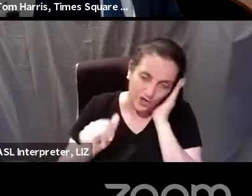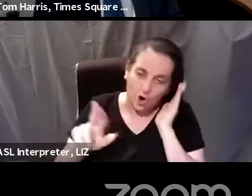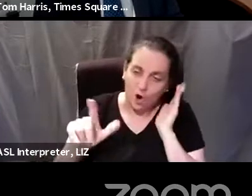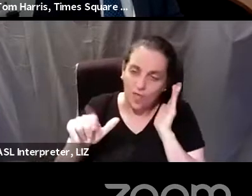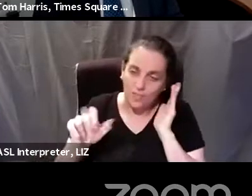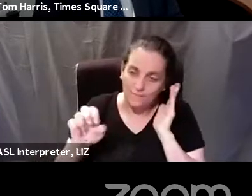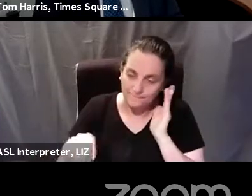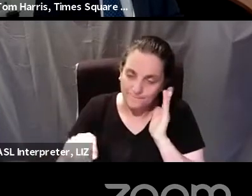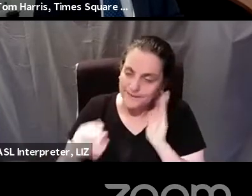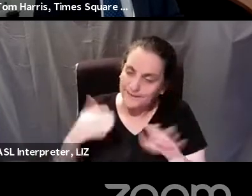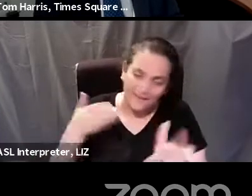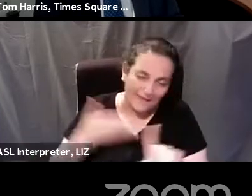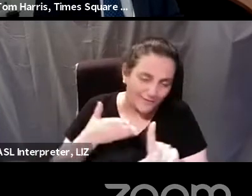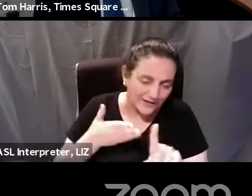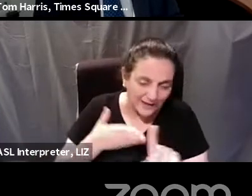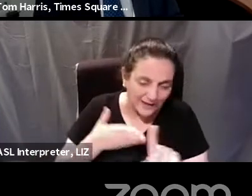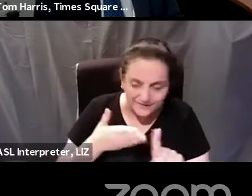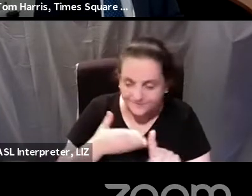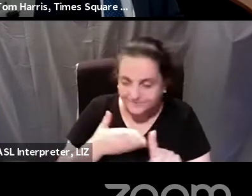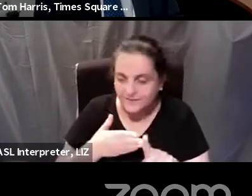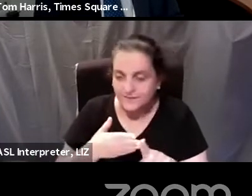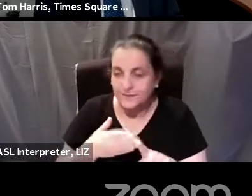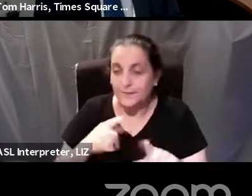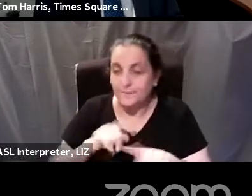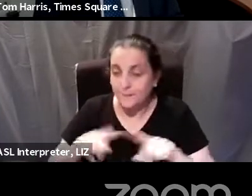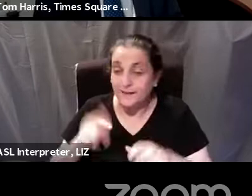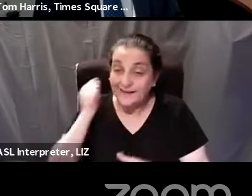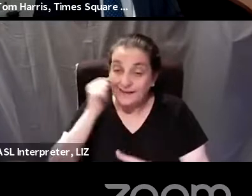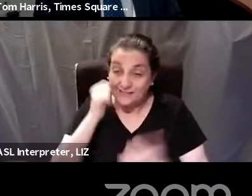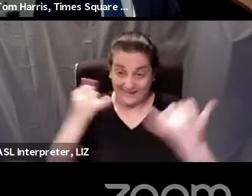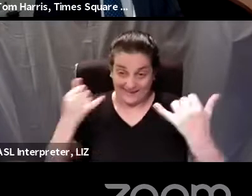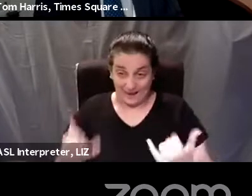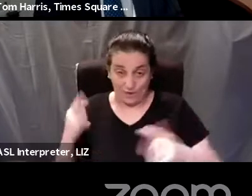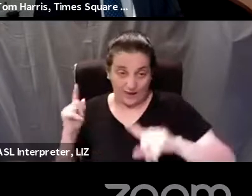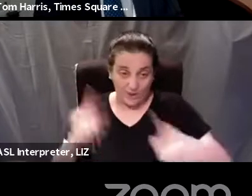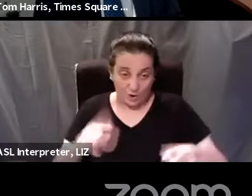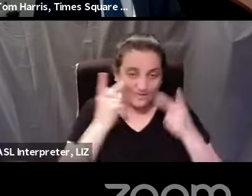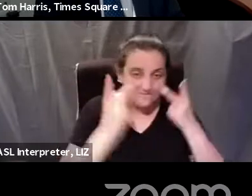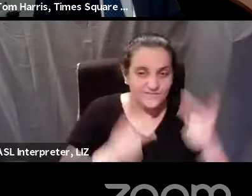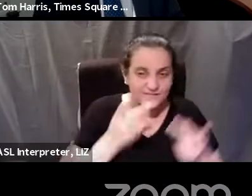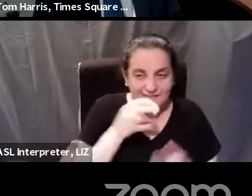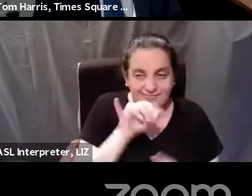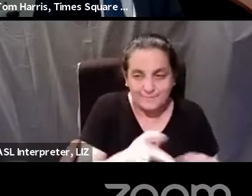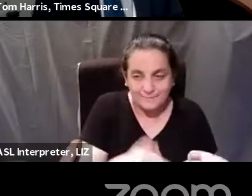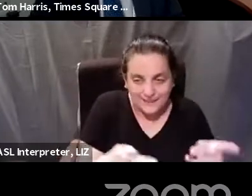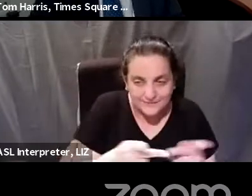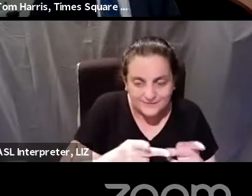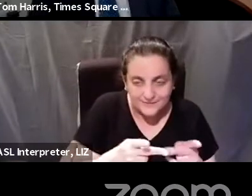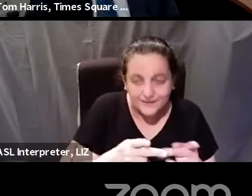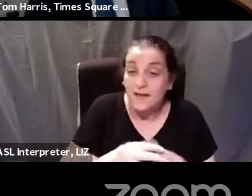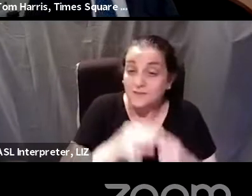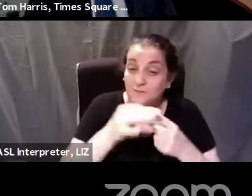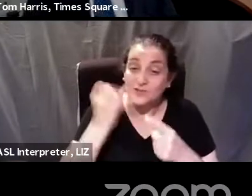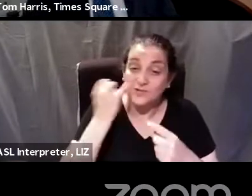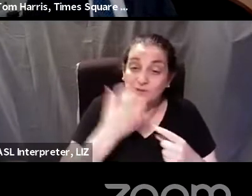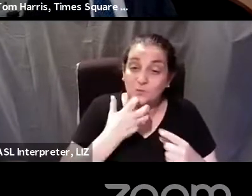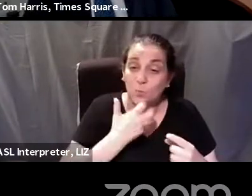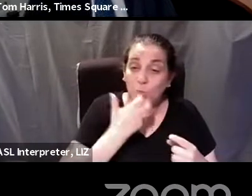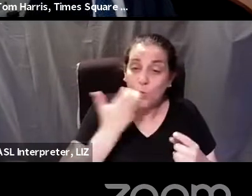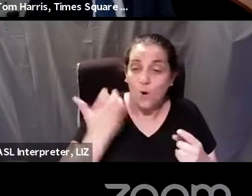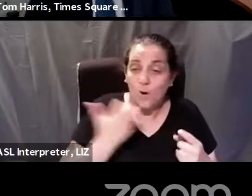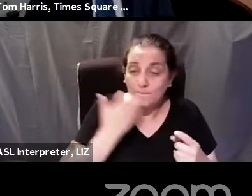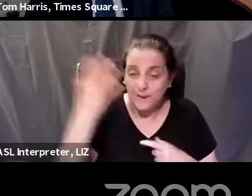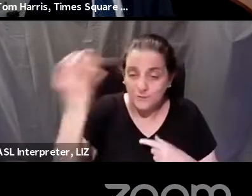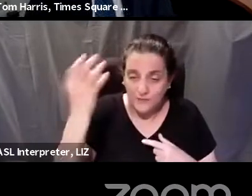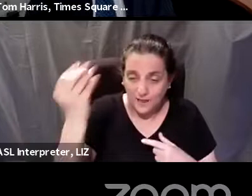night I go and I sit there for a few minutes, and sometimes I just, especially when the weather's warm, I say to myself